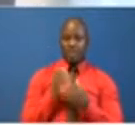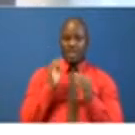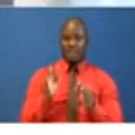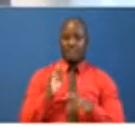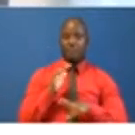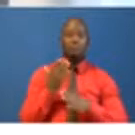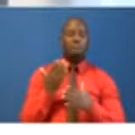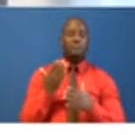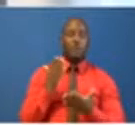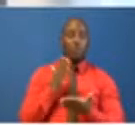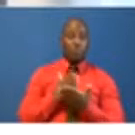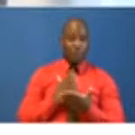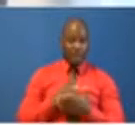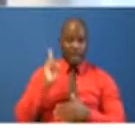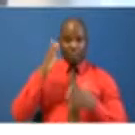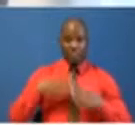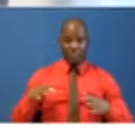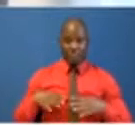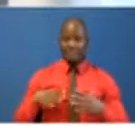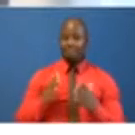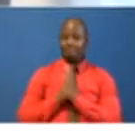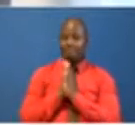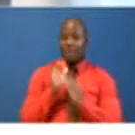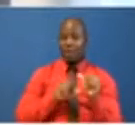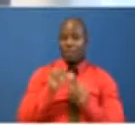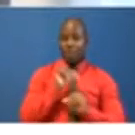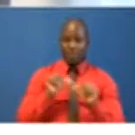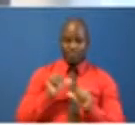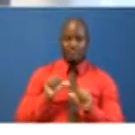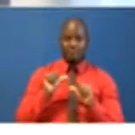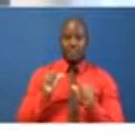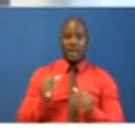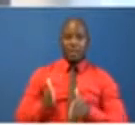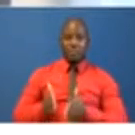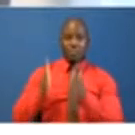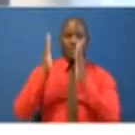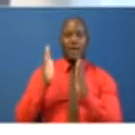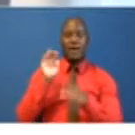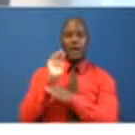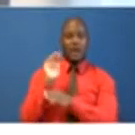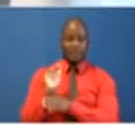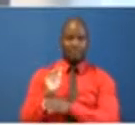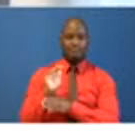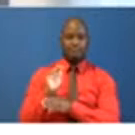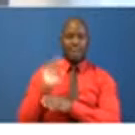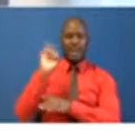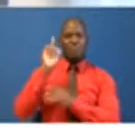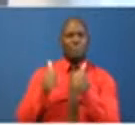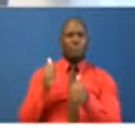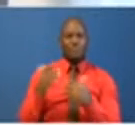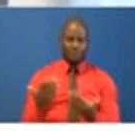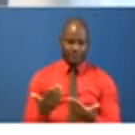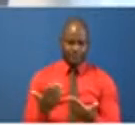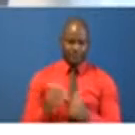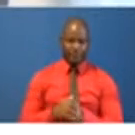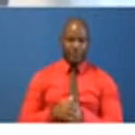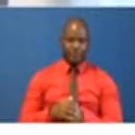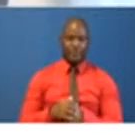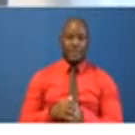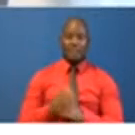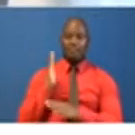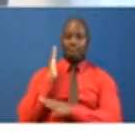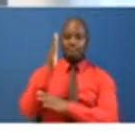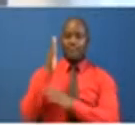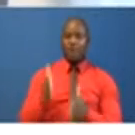interesting or nerubians are very excited about the expressway but then you ask which nairobians the